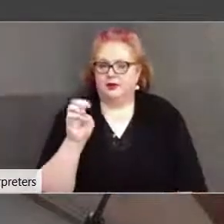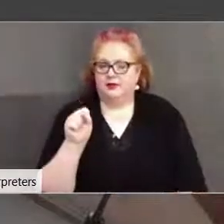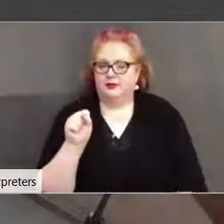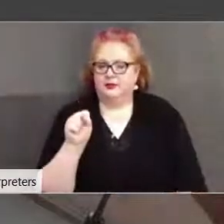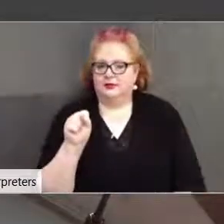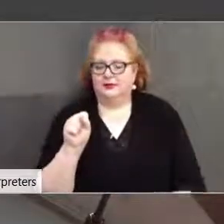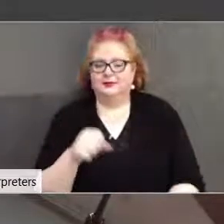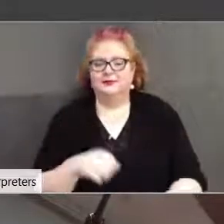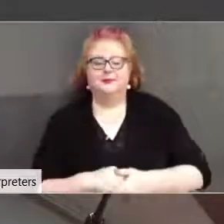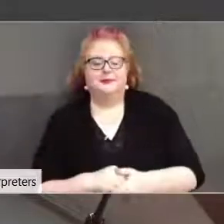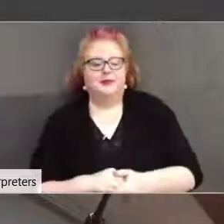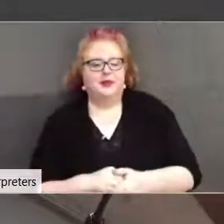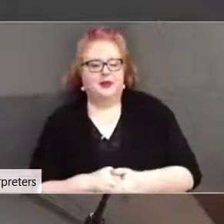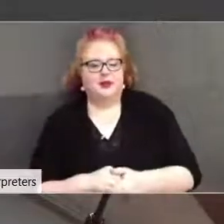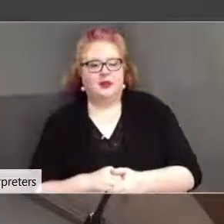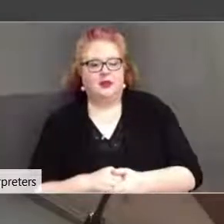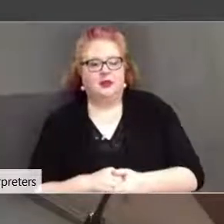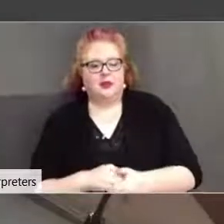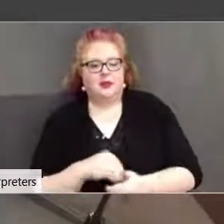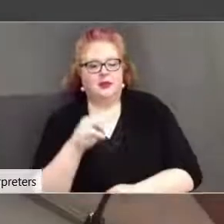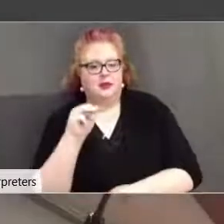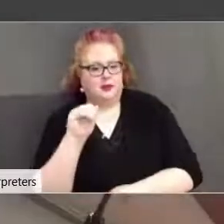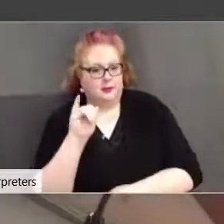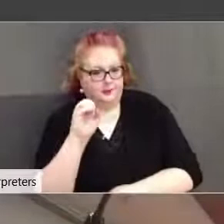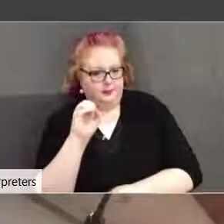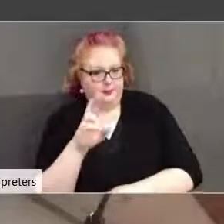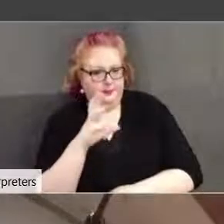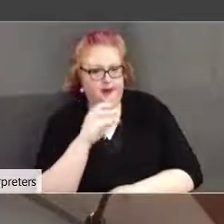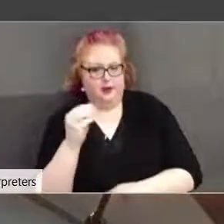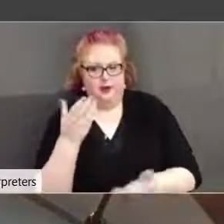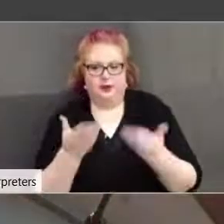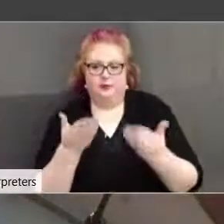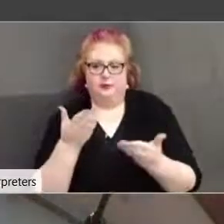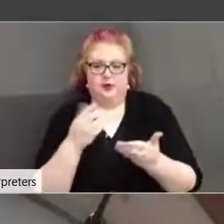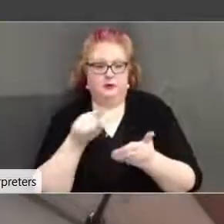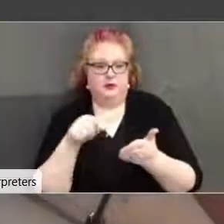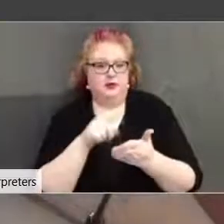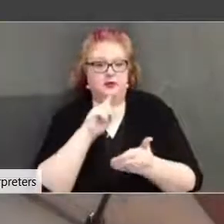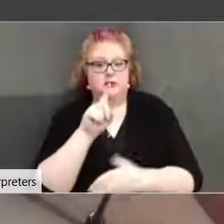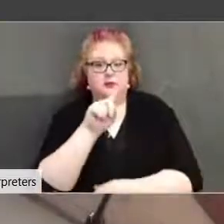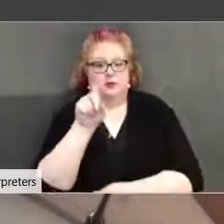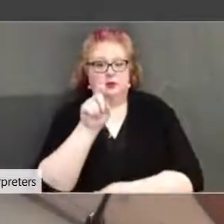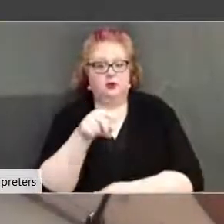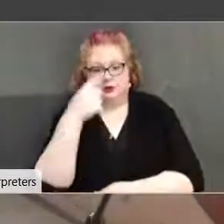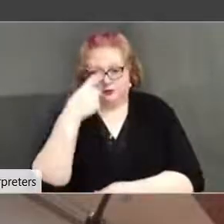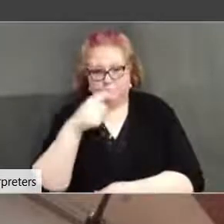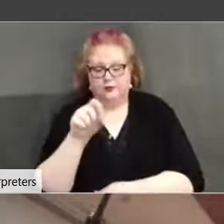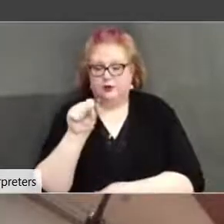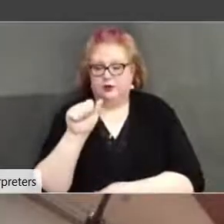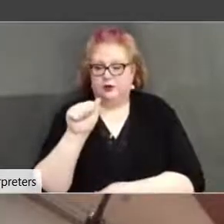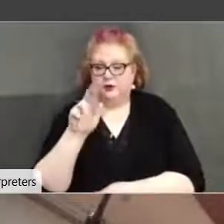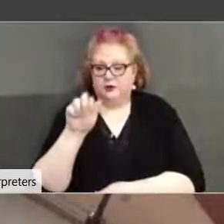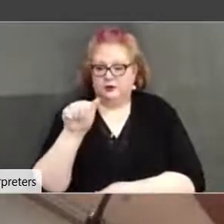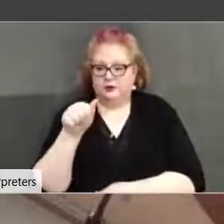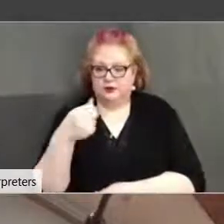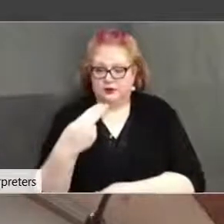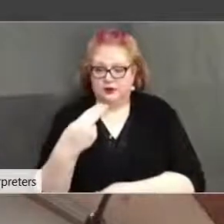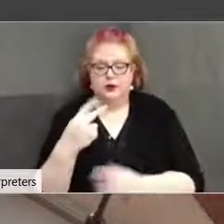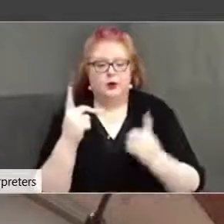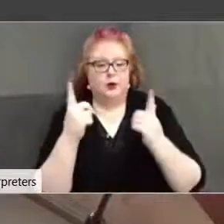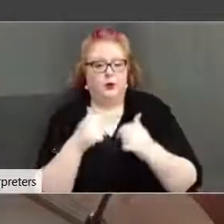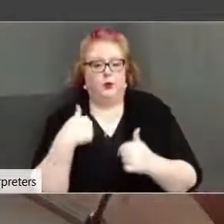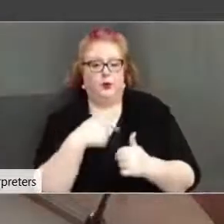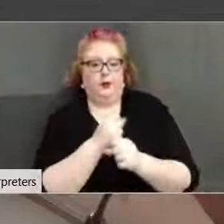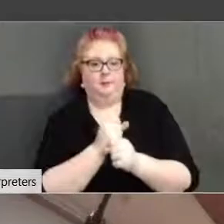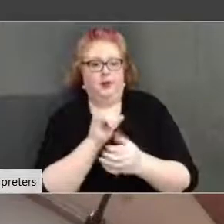So, Mayor, and maybe this is a question for Sarah. When we made the budget